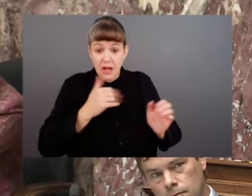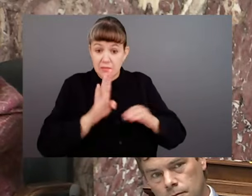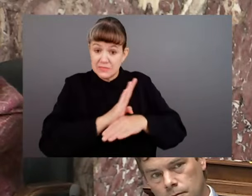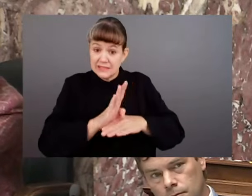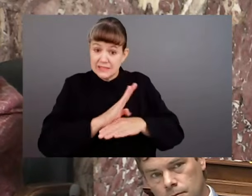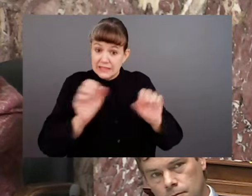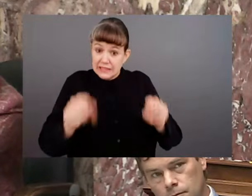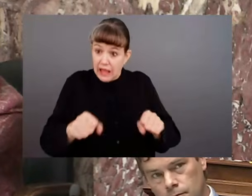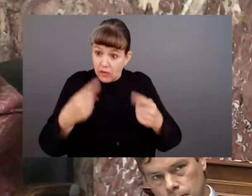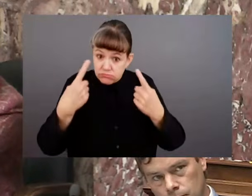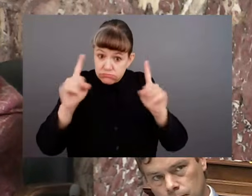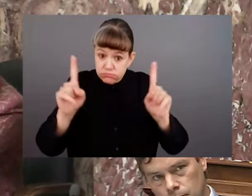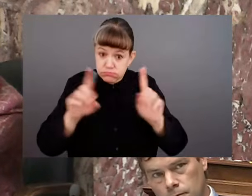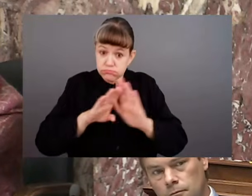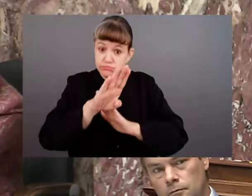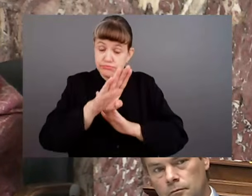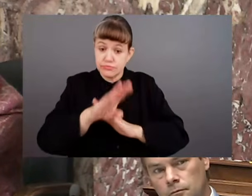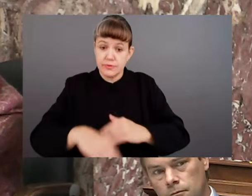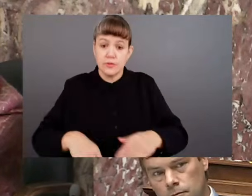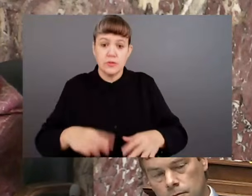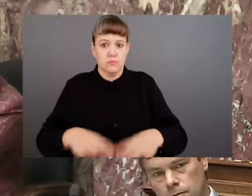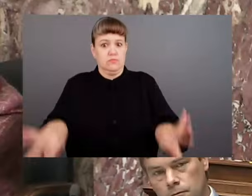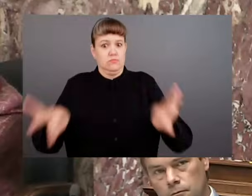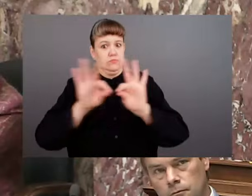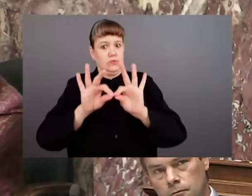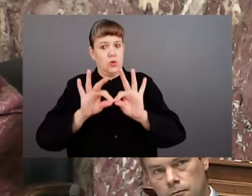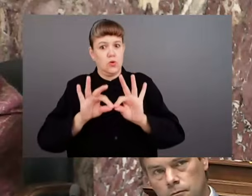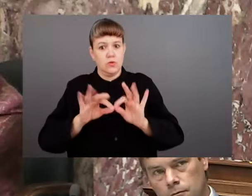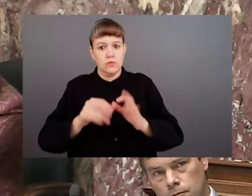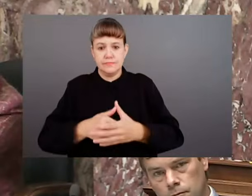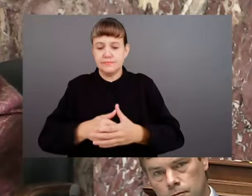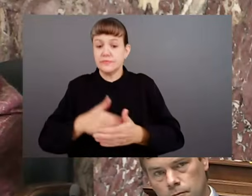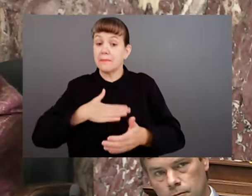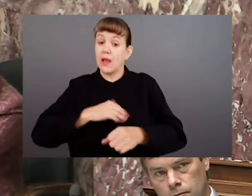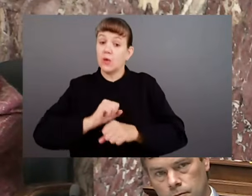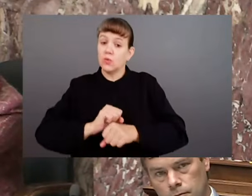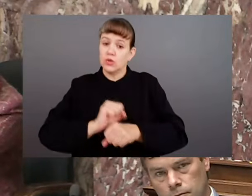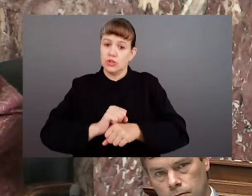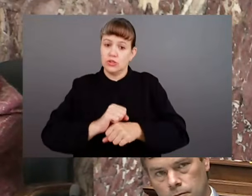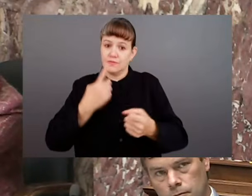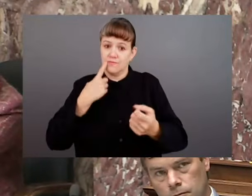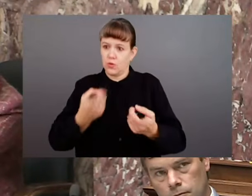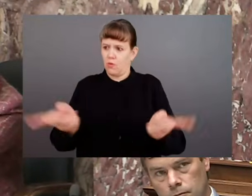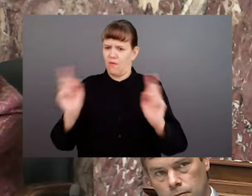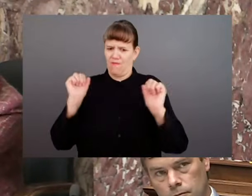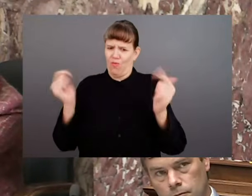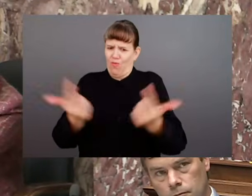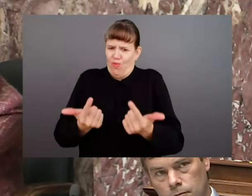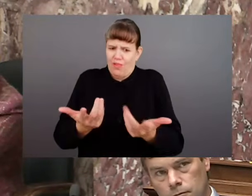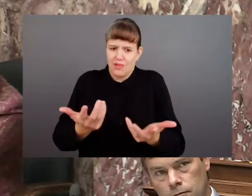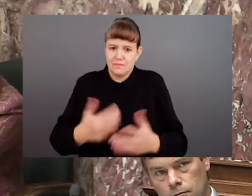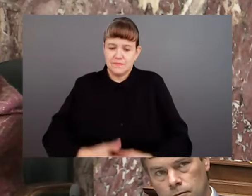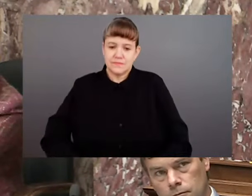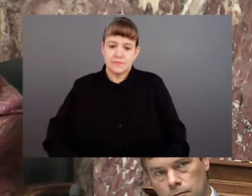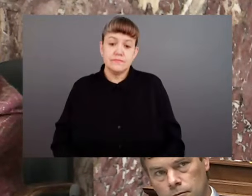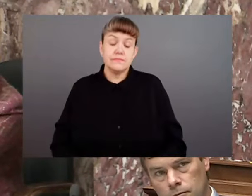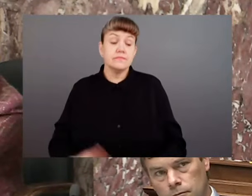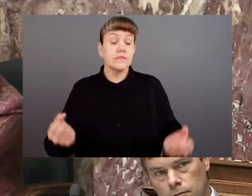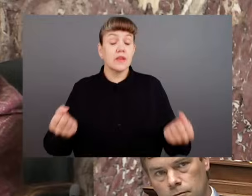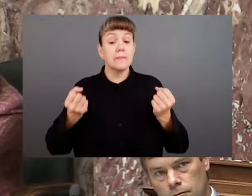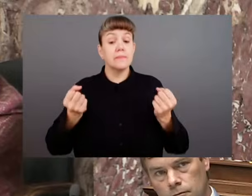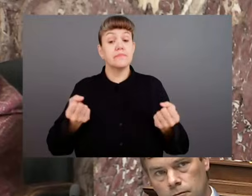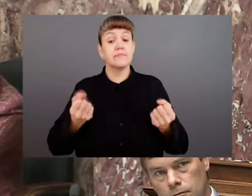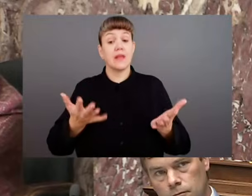work not only that I do, but all my colleagues do. You've heard today the many measures that we're bringing forward to support small businesses during some